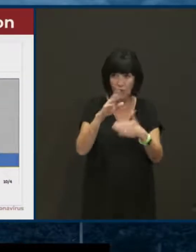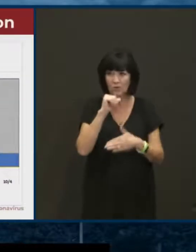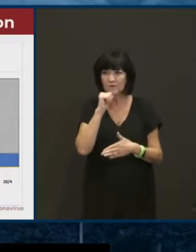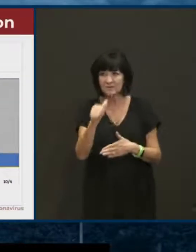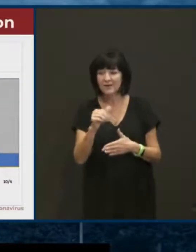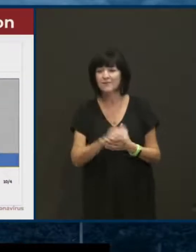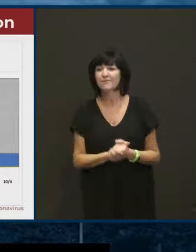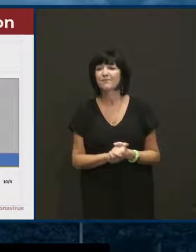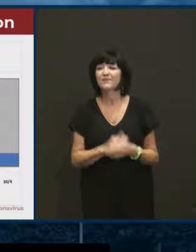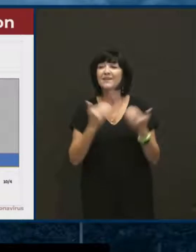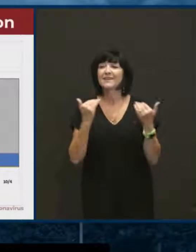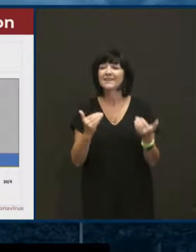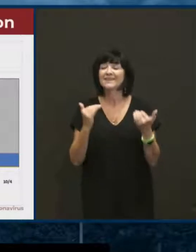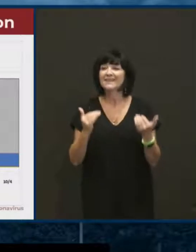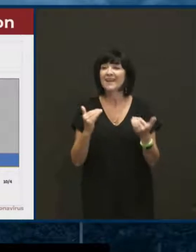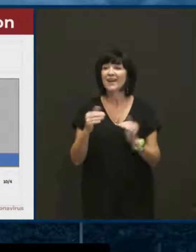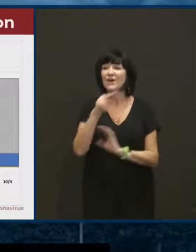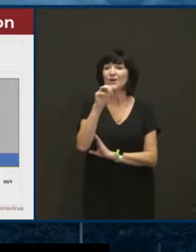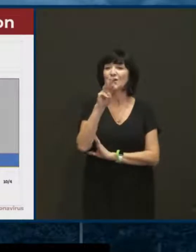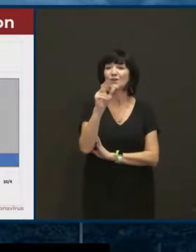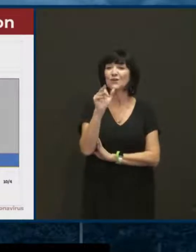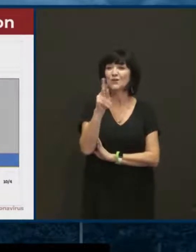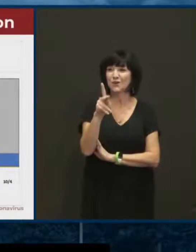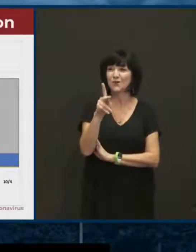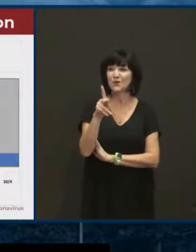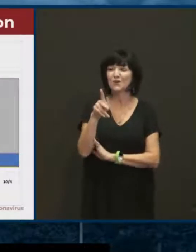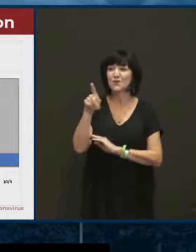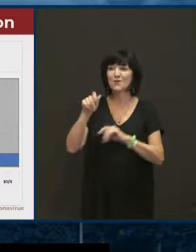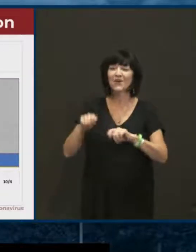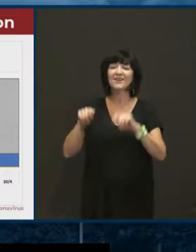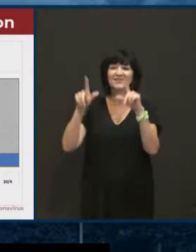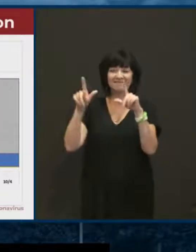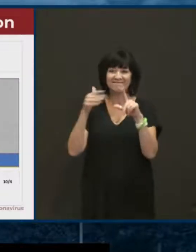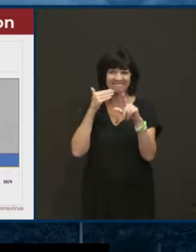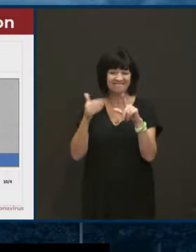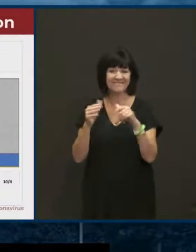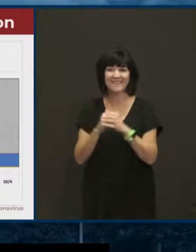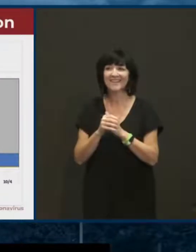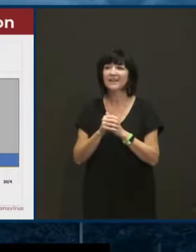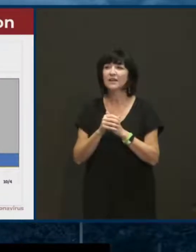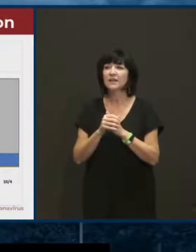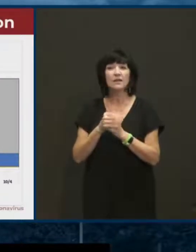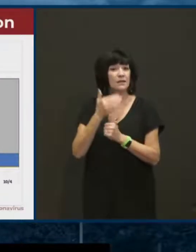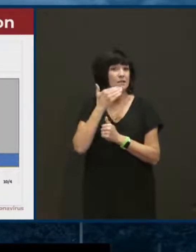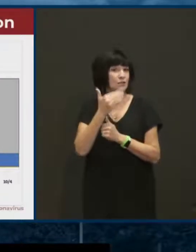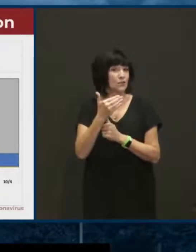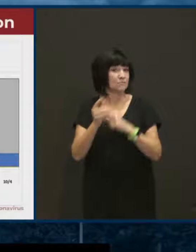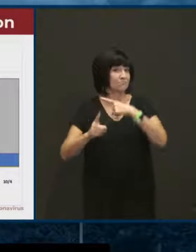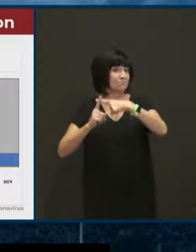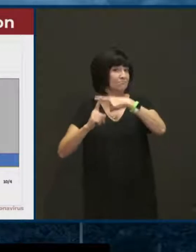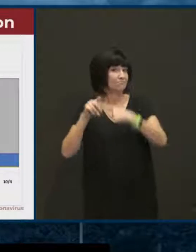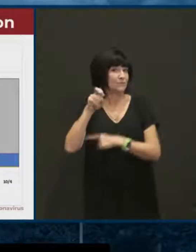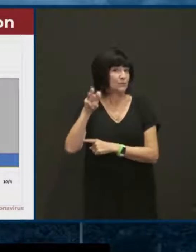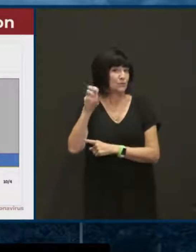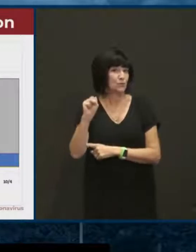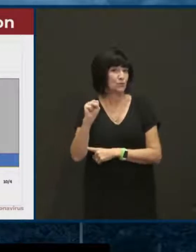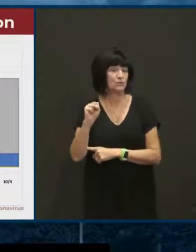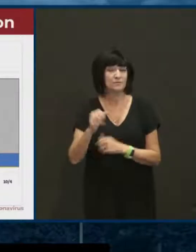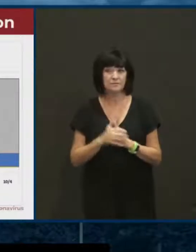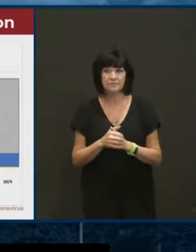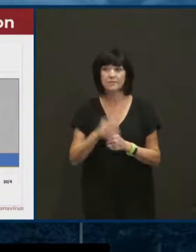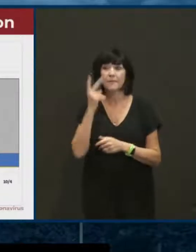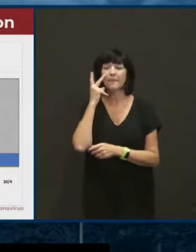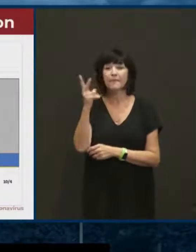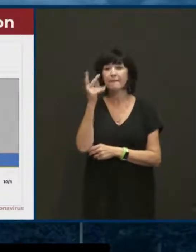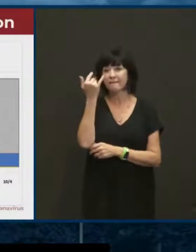Thanks, Jess. Let's talk about Newark, which is some good news. If you look at the yellow boxes,